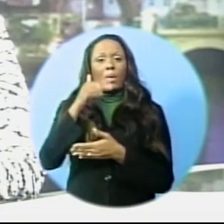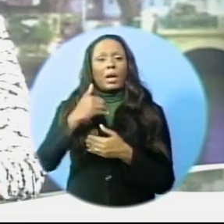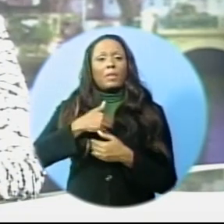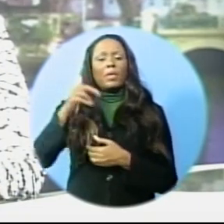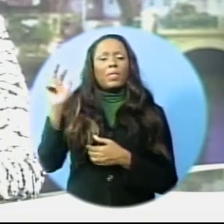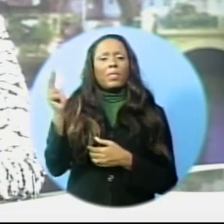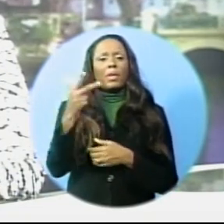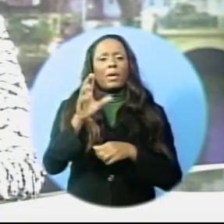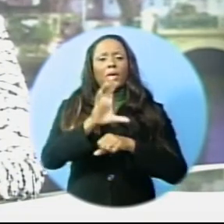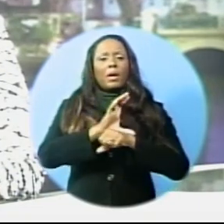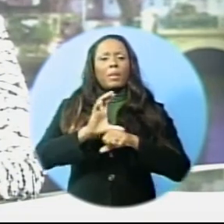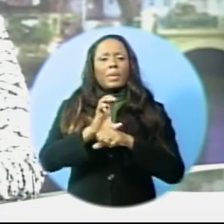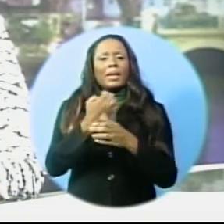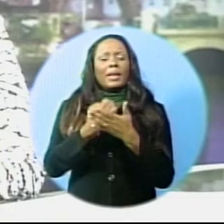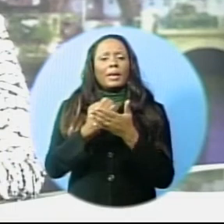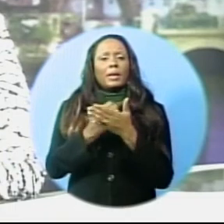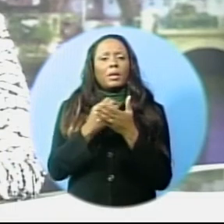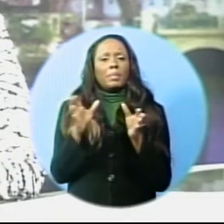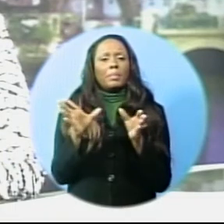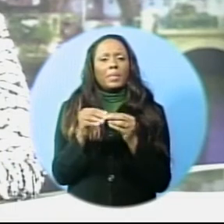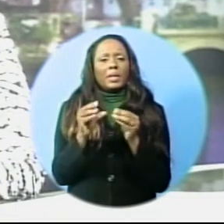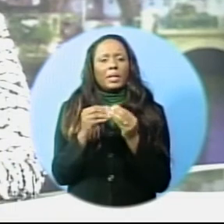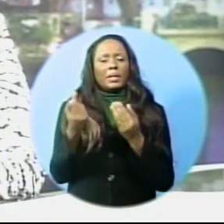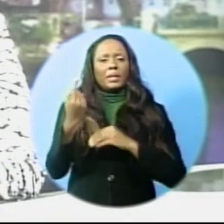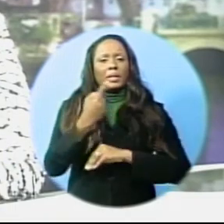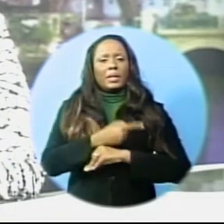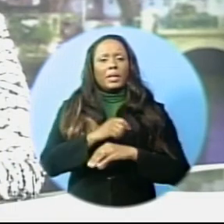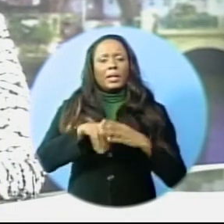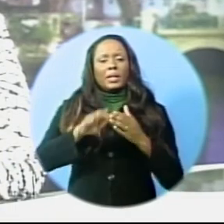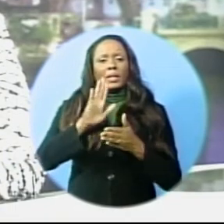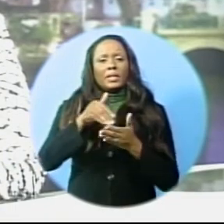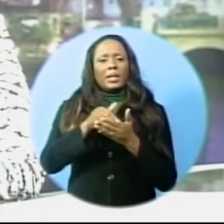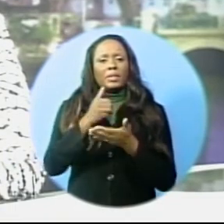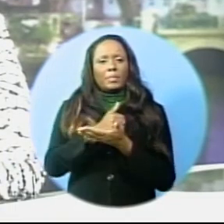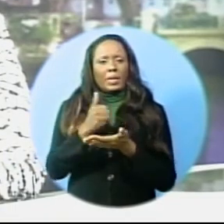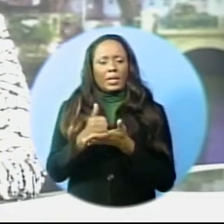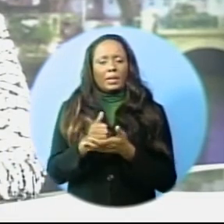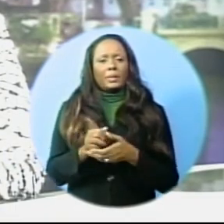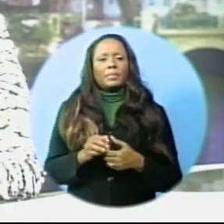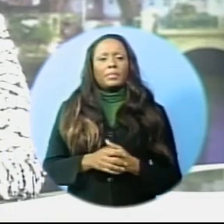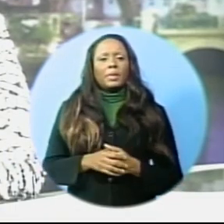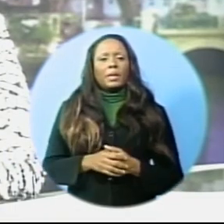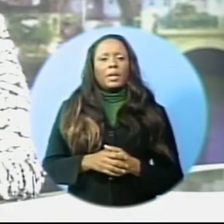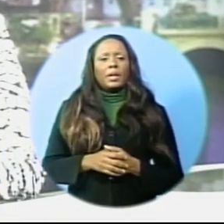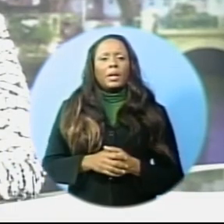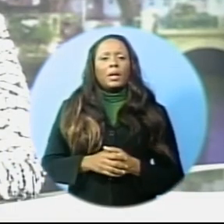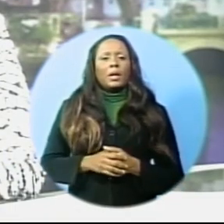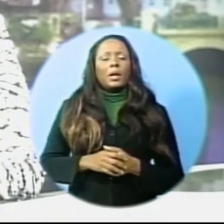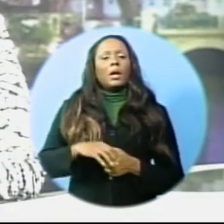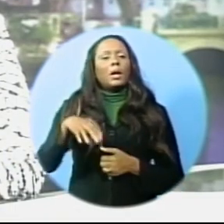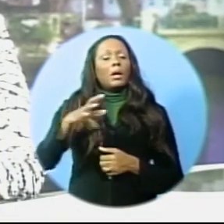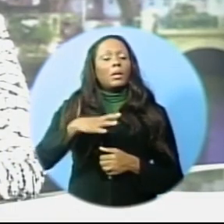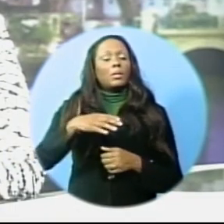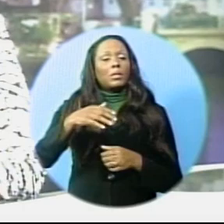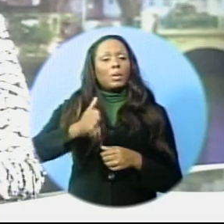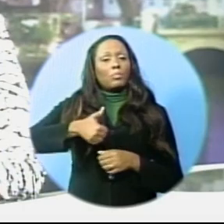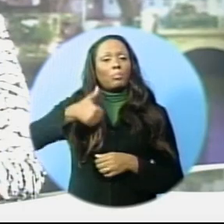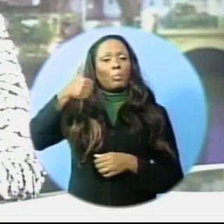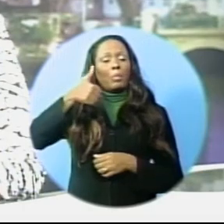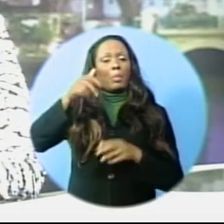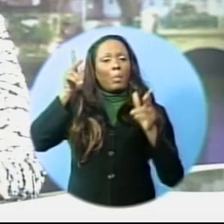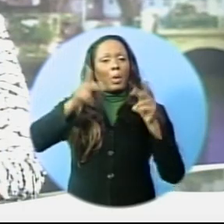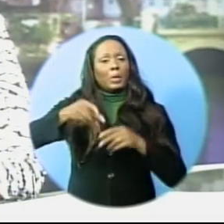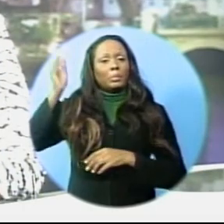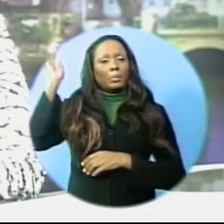Economic Forum at the Grand Salle of the Central Bank. Dr. Simon Johnson, Senior Fellow of the Peterson Institute, is this year's